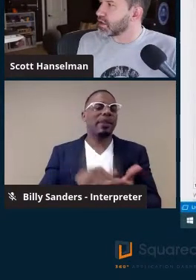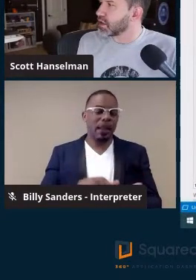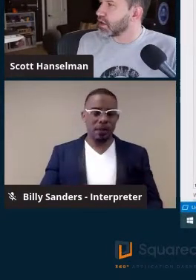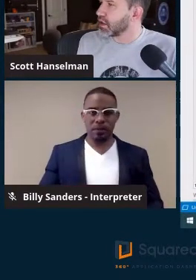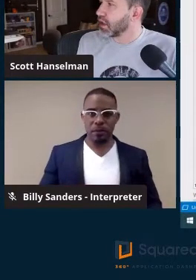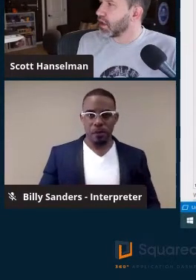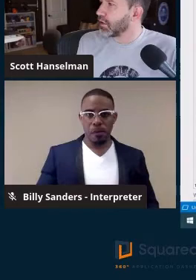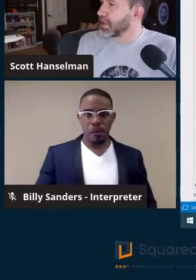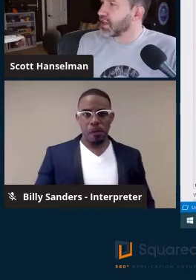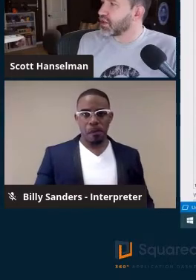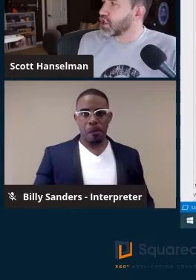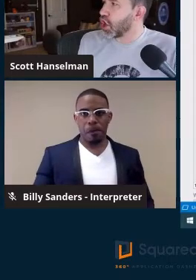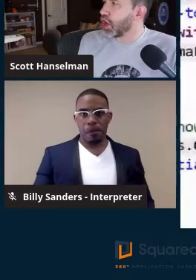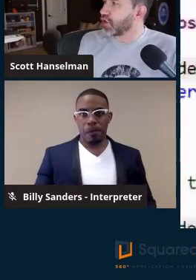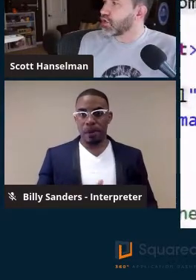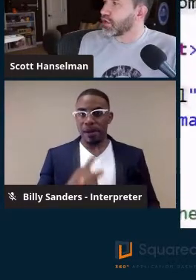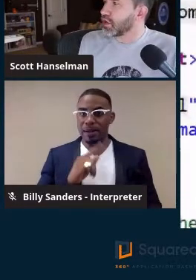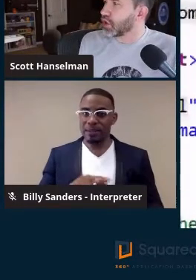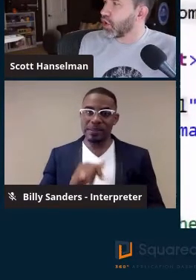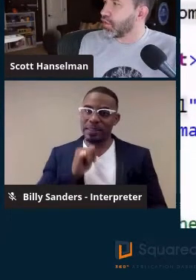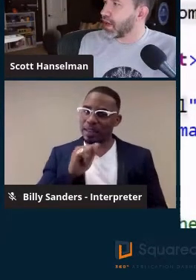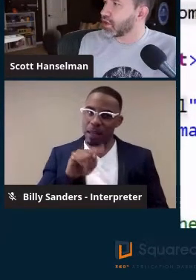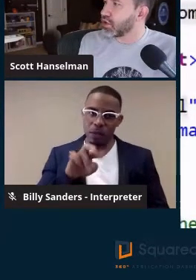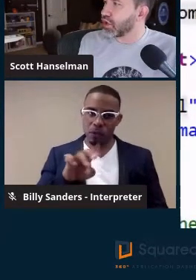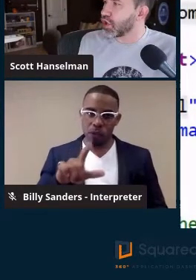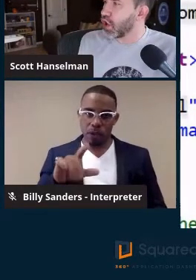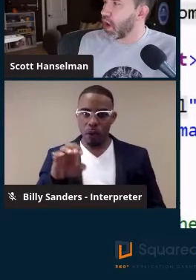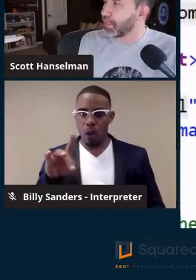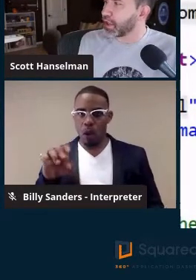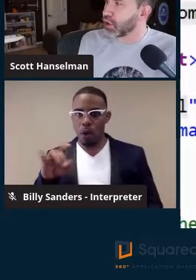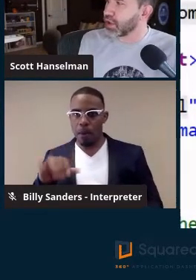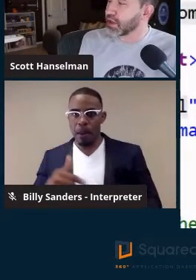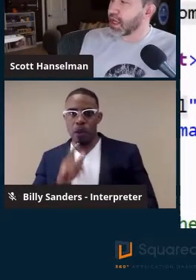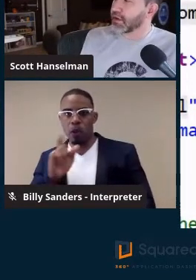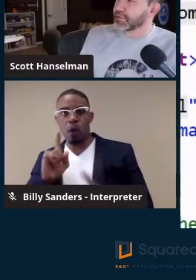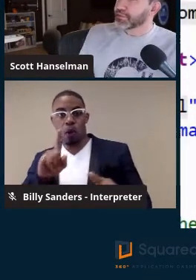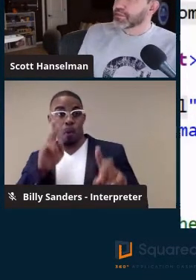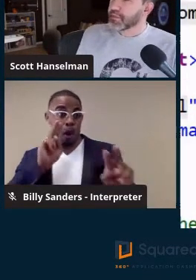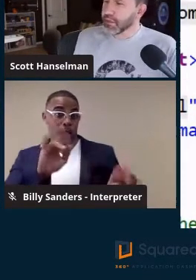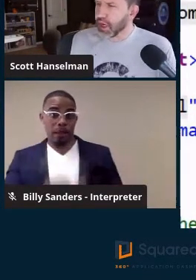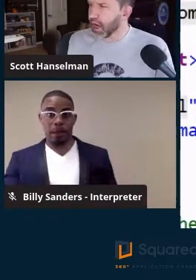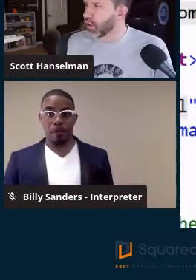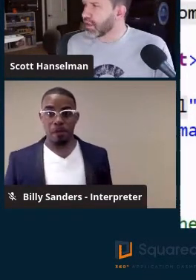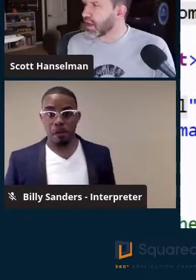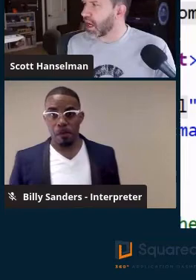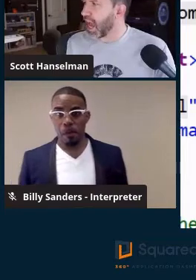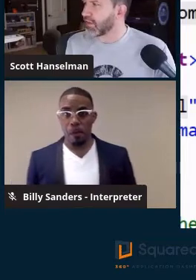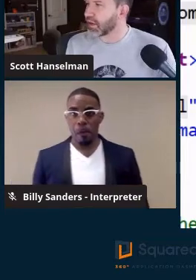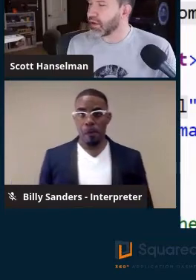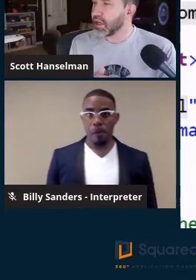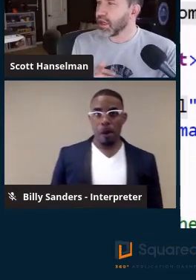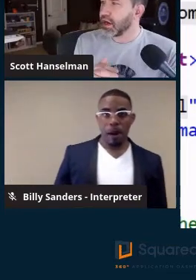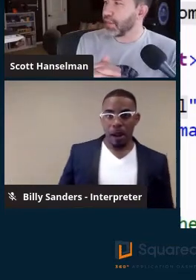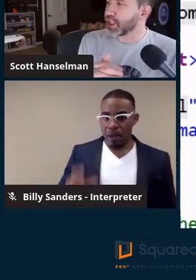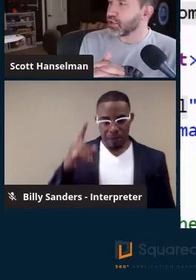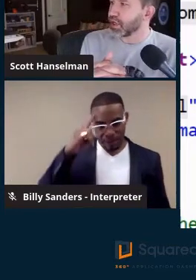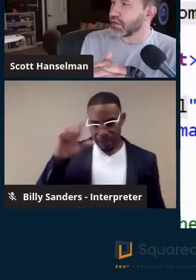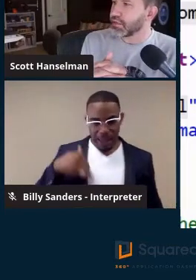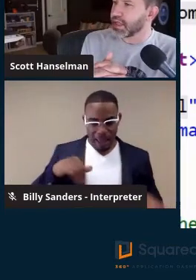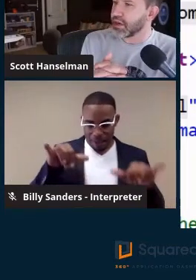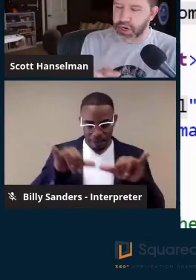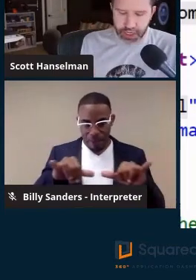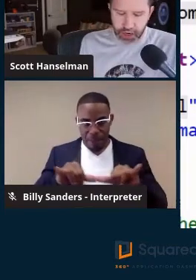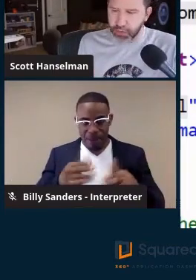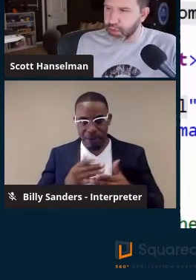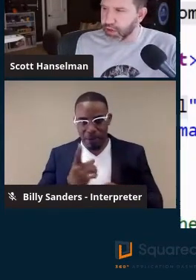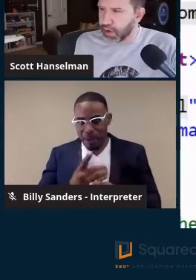thousands. It's a non-trivial code base. You can go up and look at that. I don't think I have a measuring